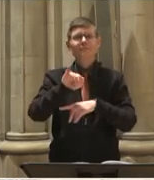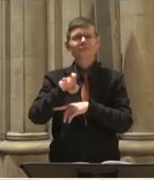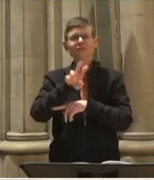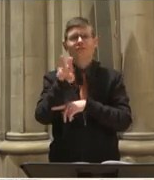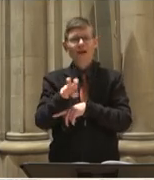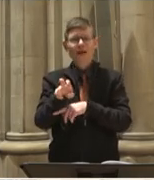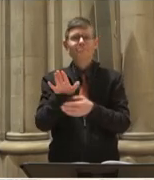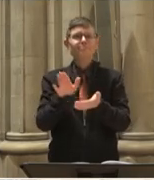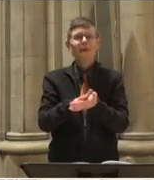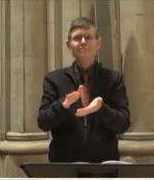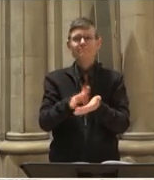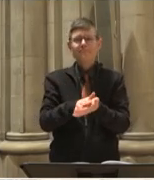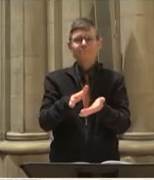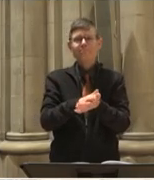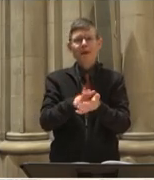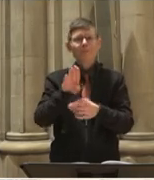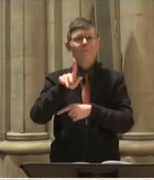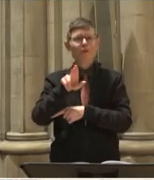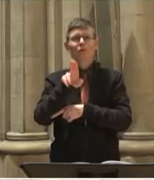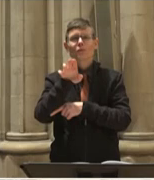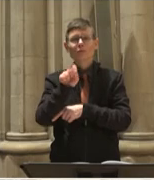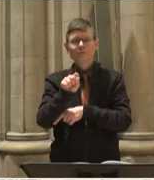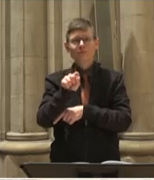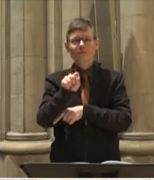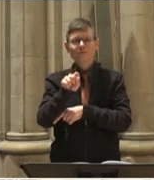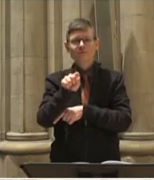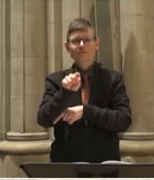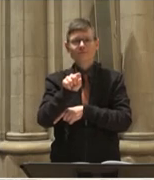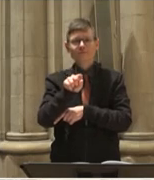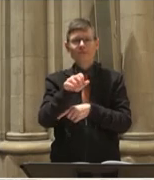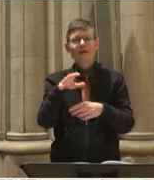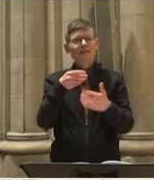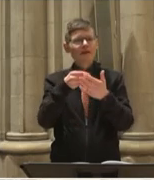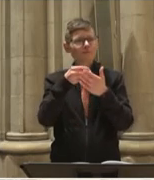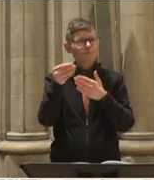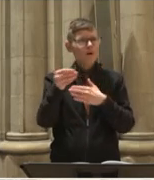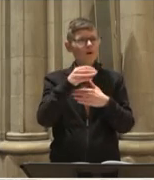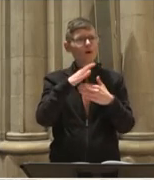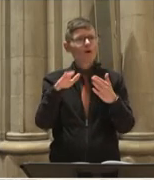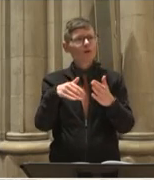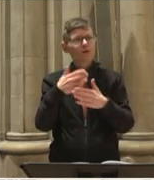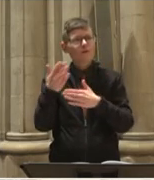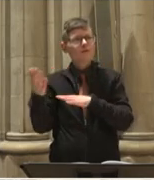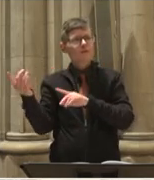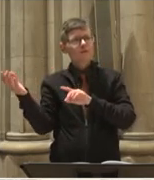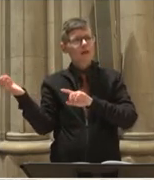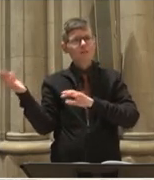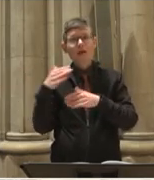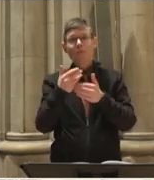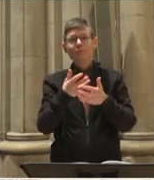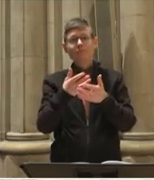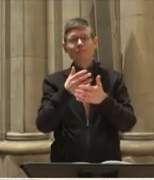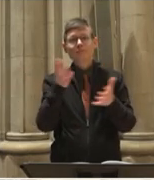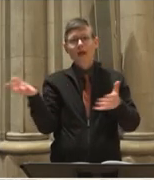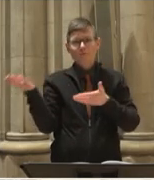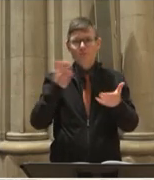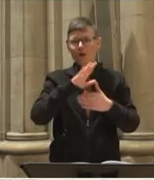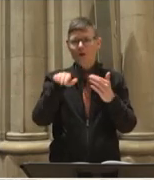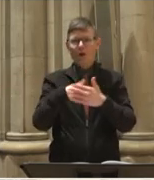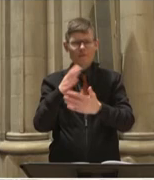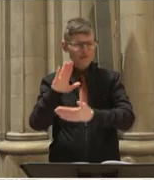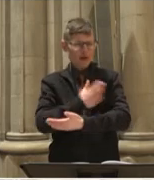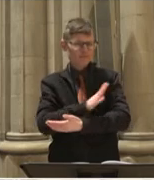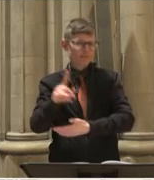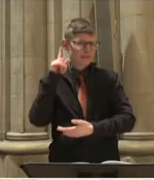the hand-clapping blues-like pathos that brought the lapsed back into the church and inspired even